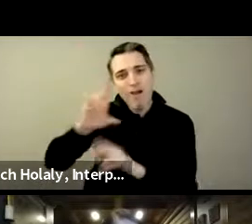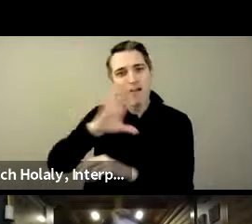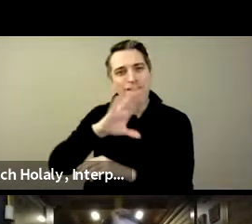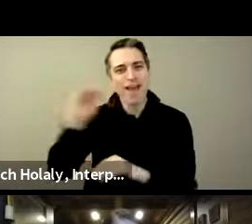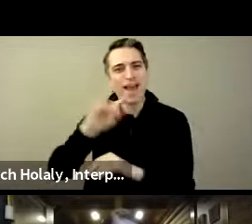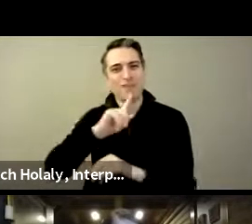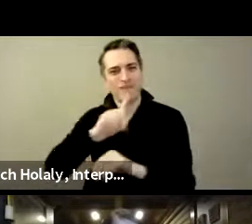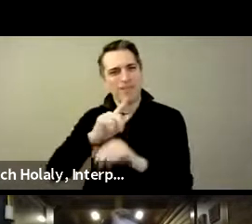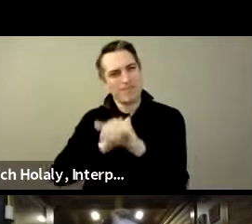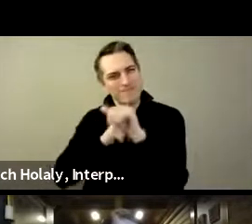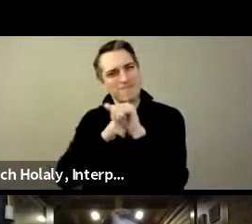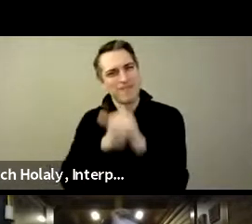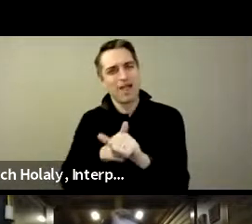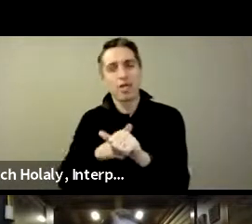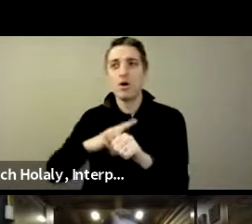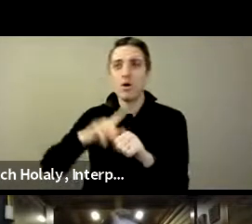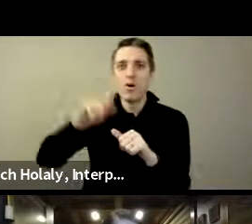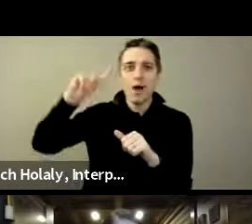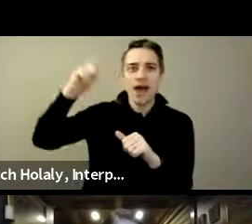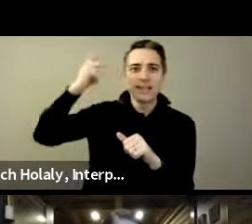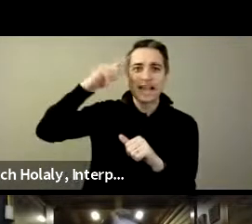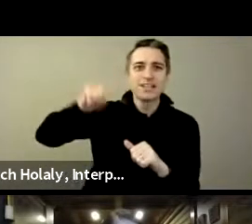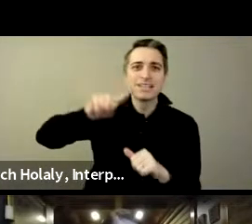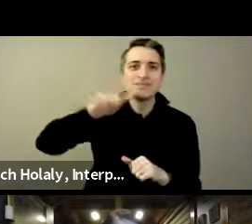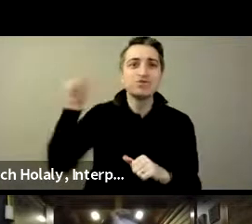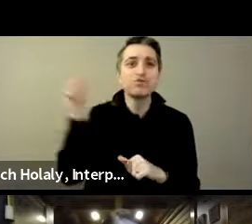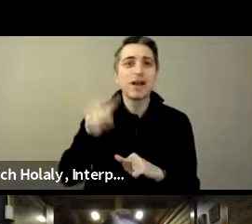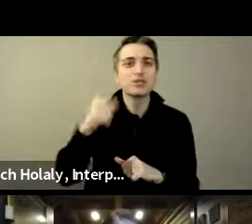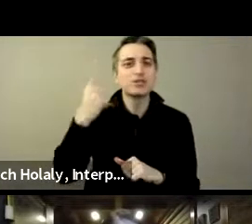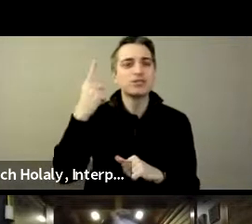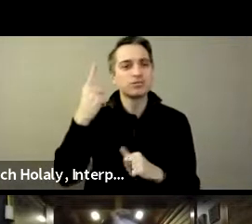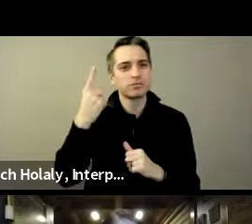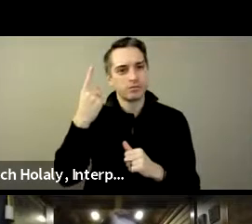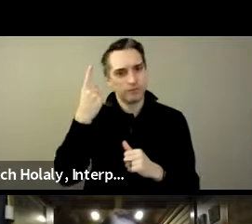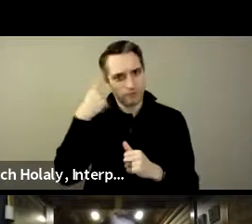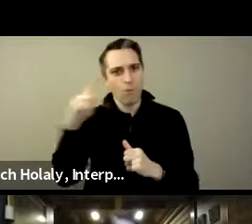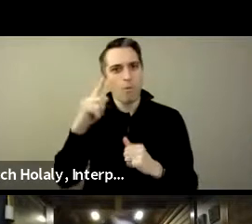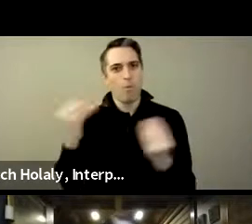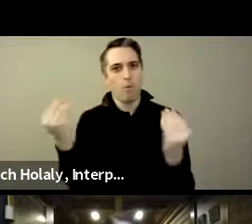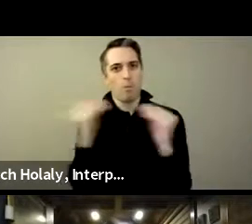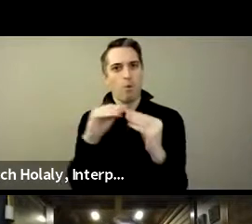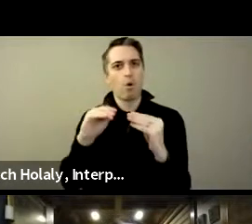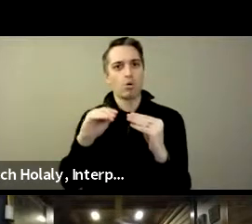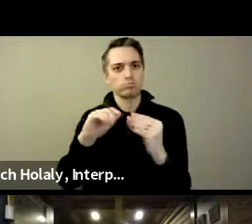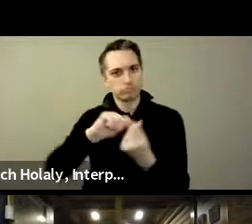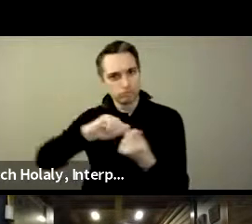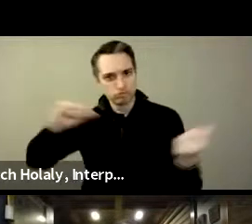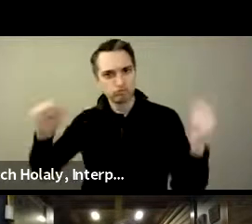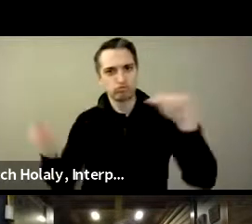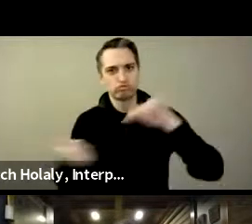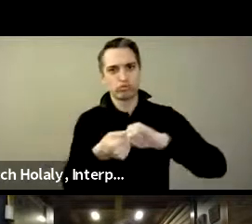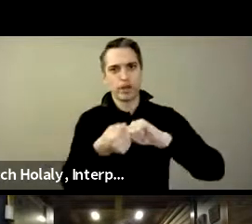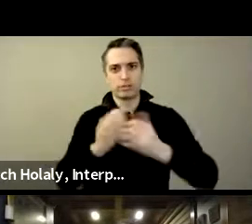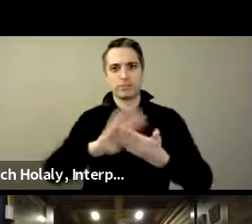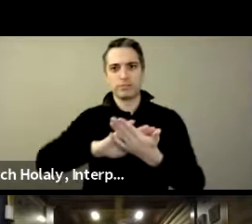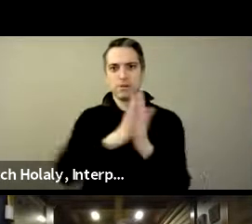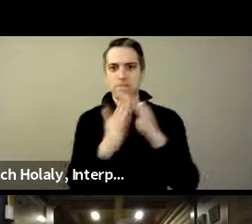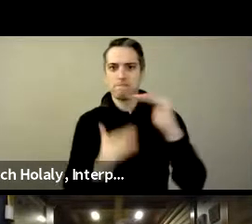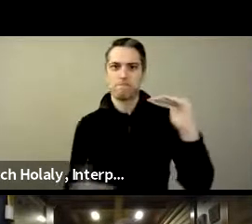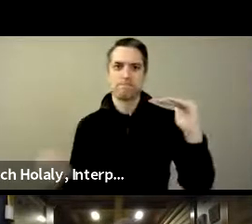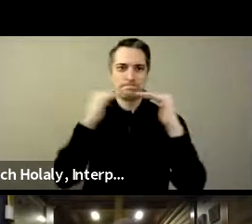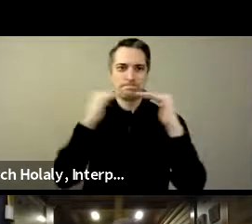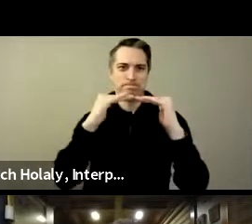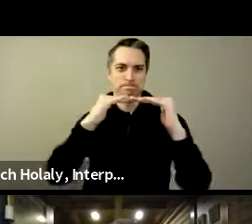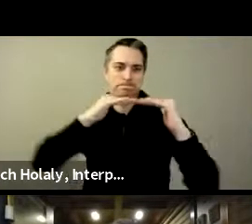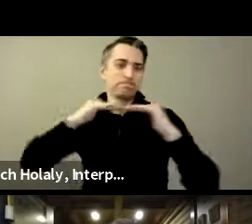directives designed to implement equitable and more lasting change. In our multiple efforts focused on prevention through